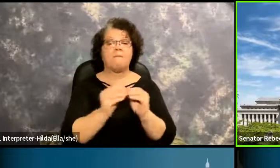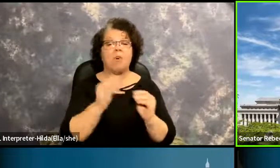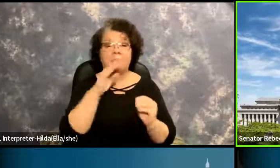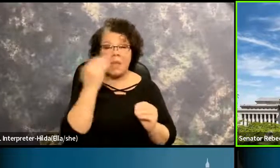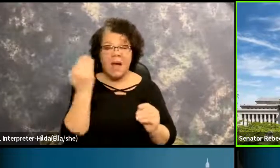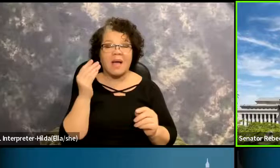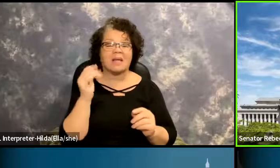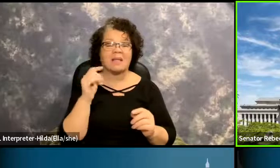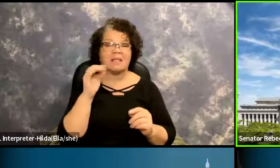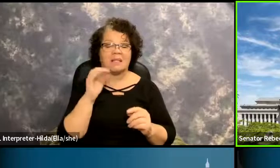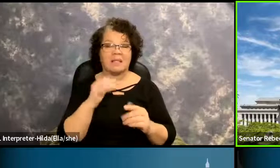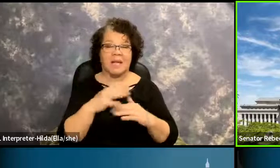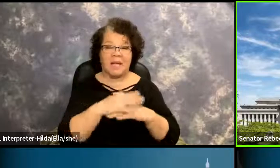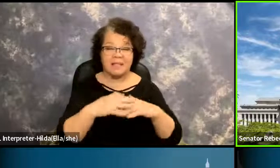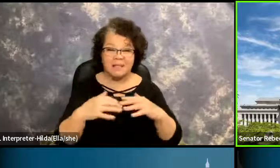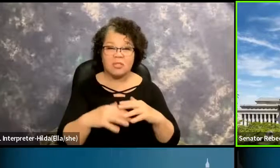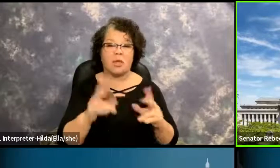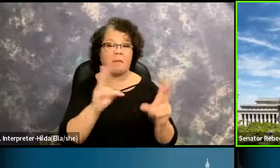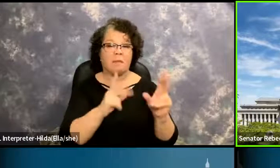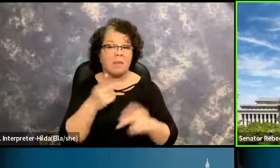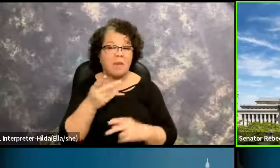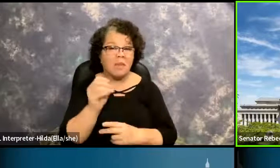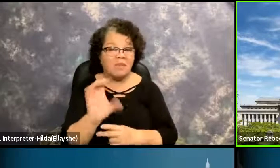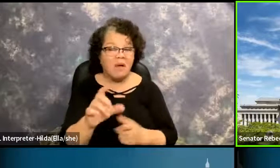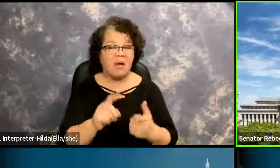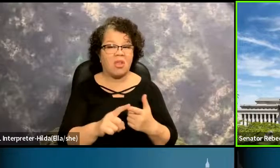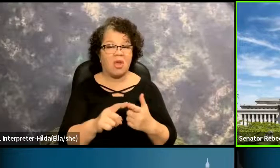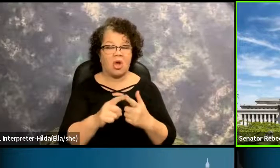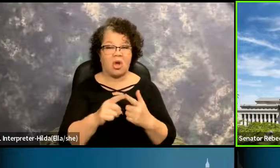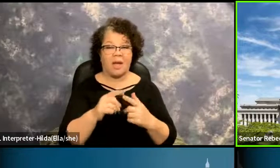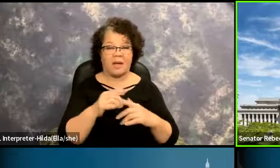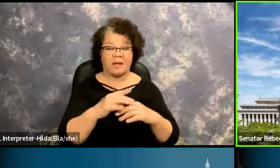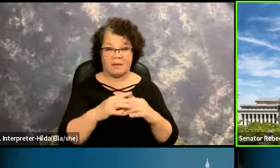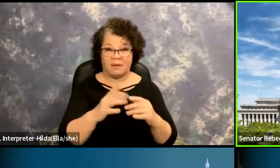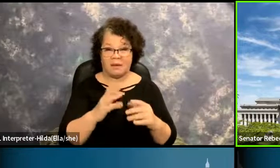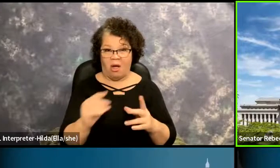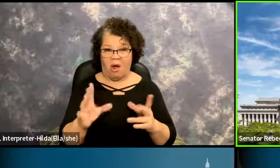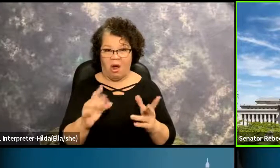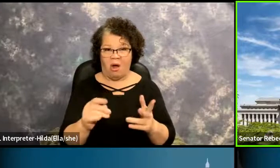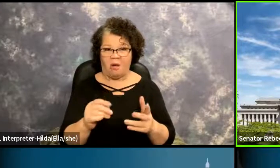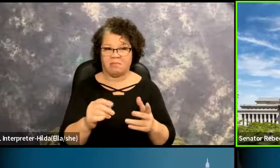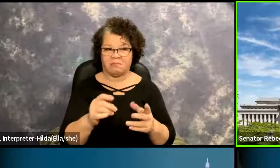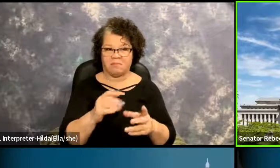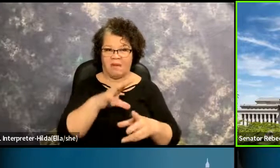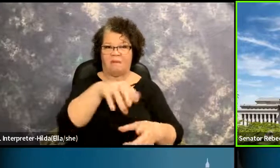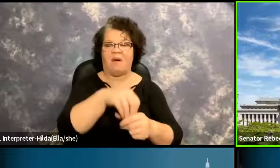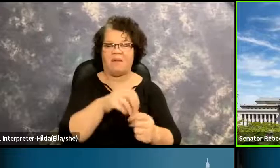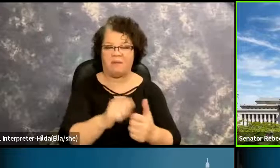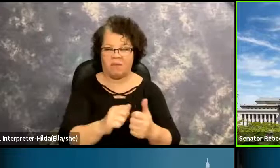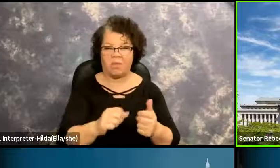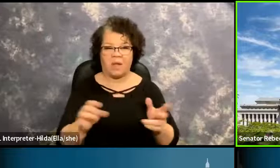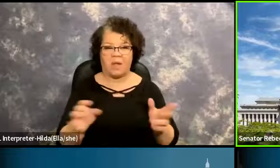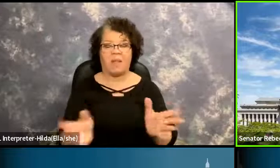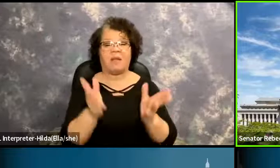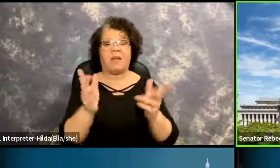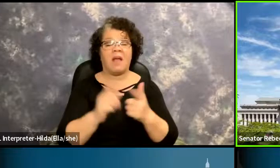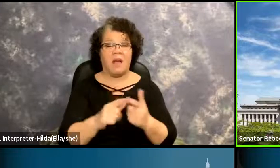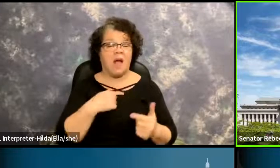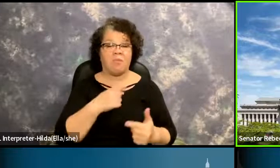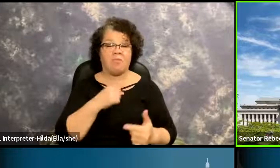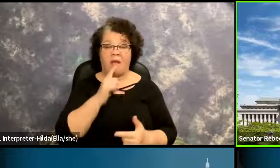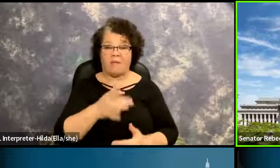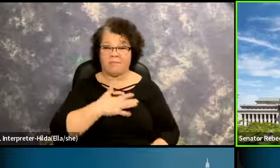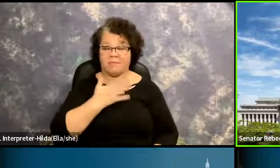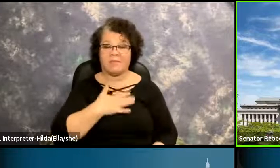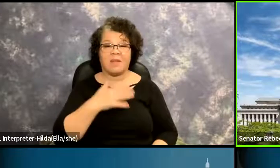color, immigrants, are taking ownership and shaping development. So I'm really excited that the Harriet Tubman Center got funded at the level